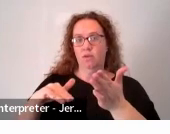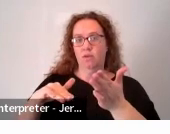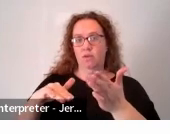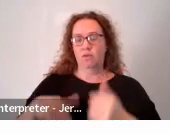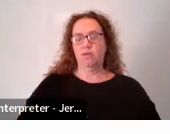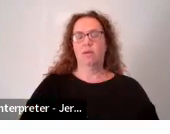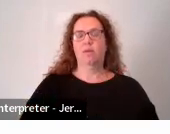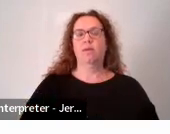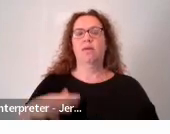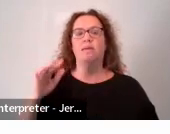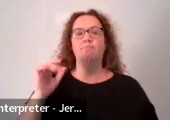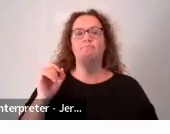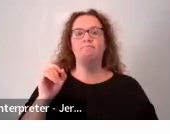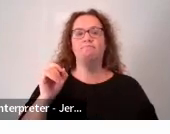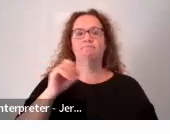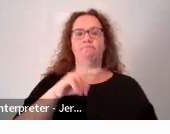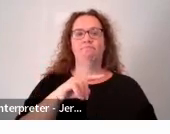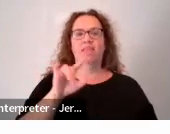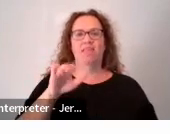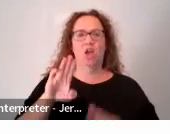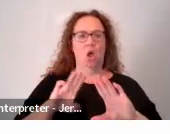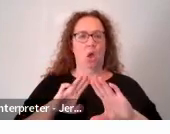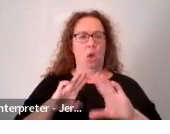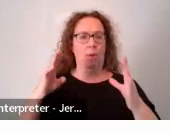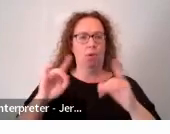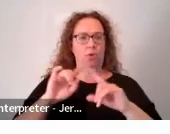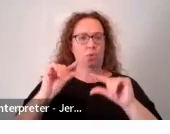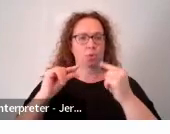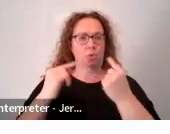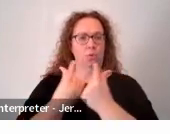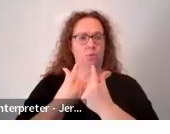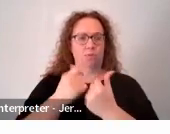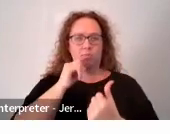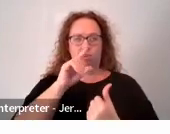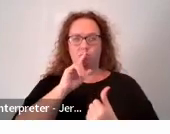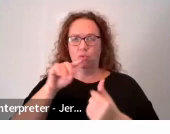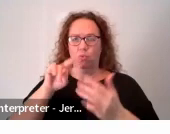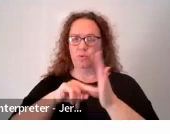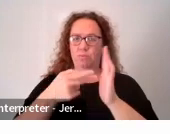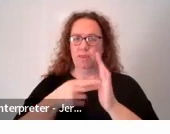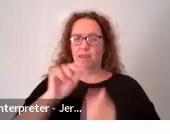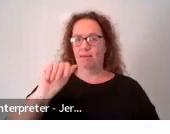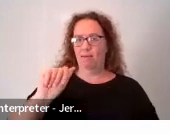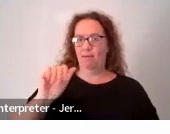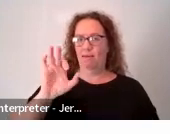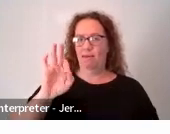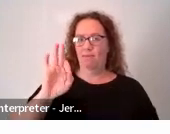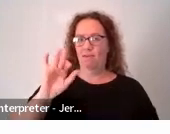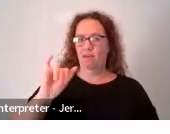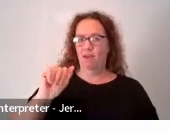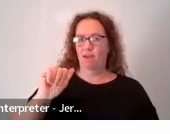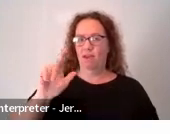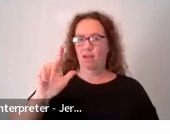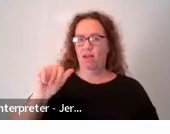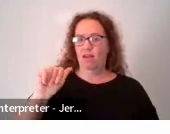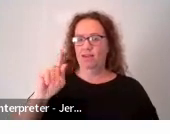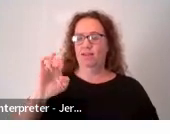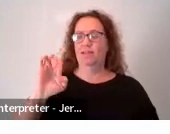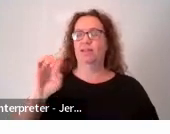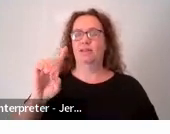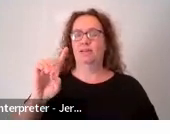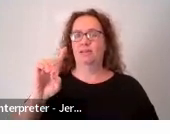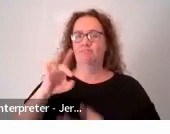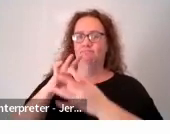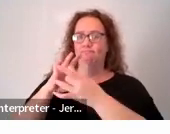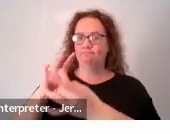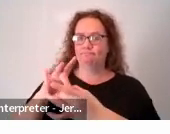throw this one open to the group. I'm not sure exactly what affiliated means in this context, but if one of my